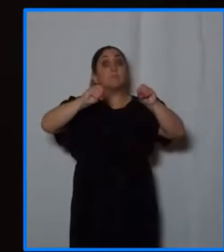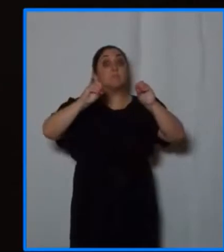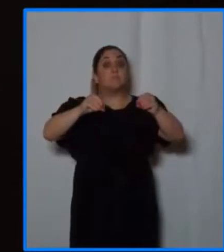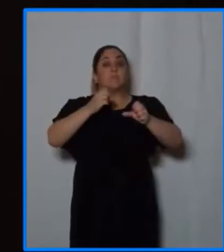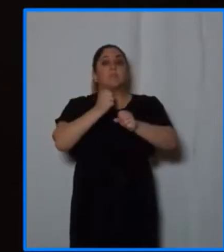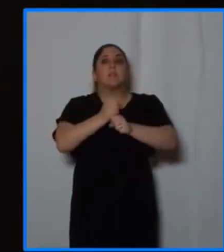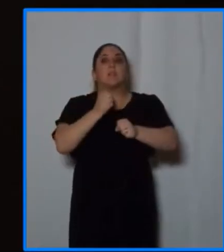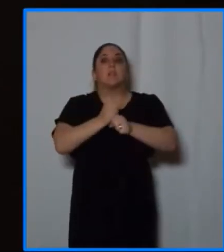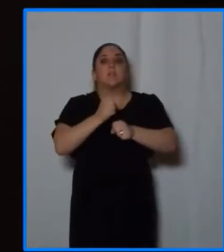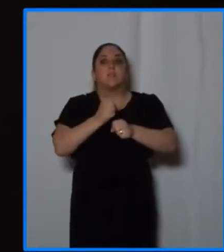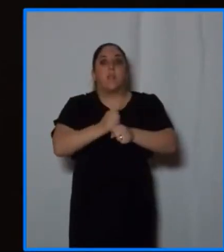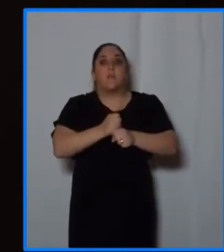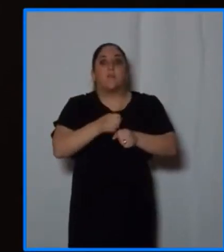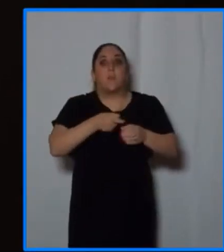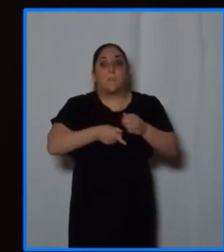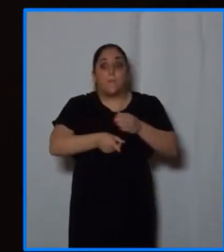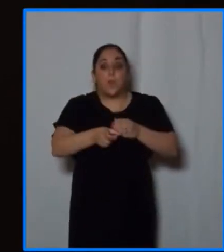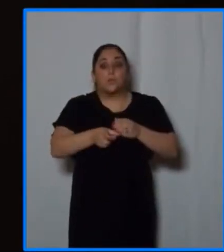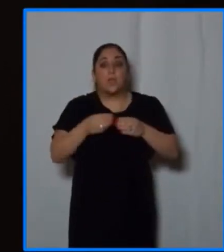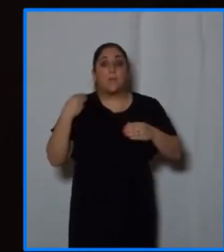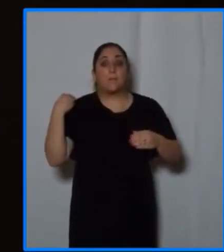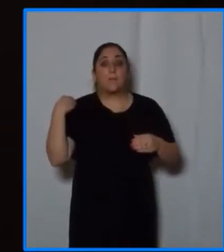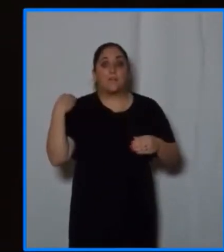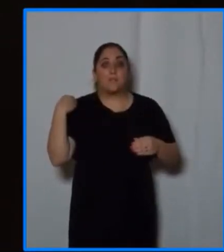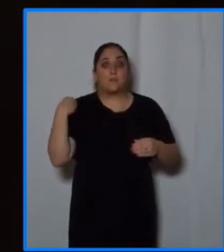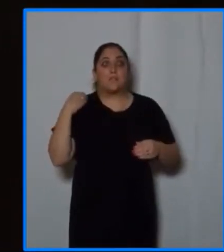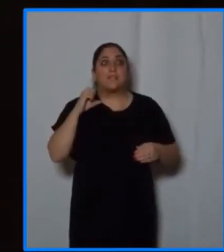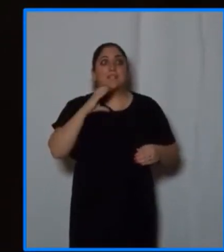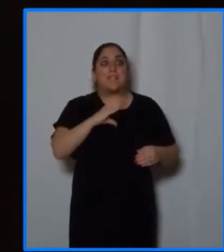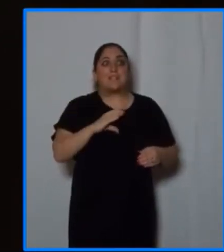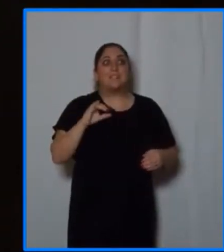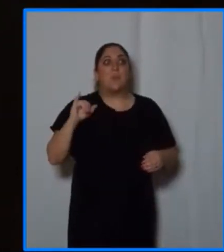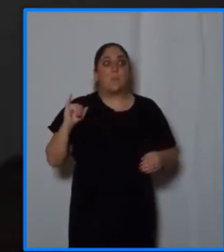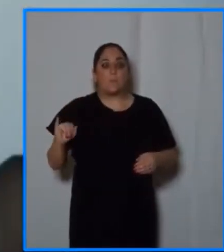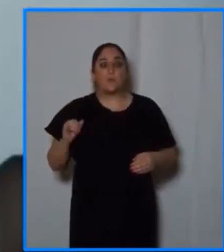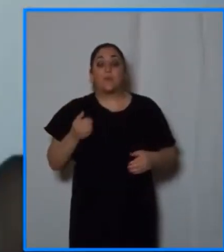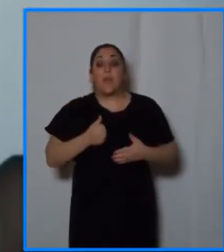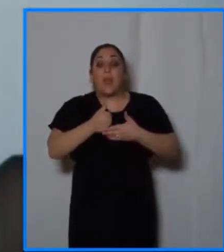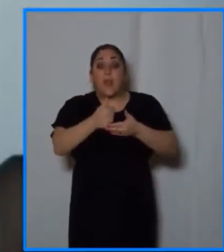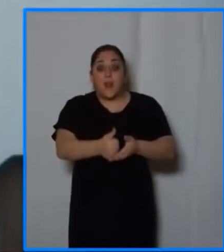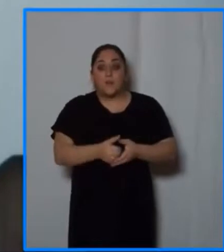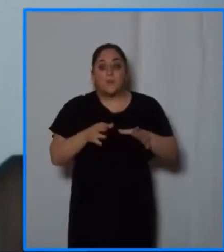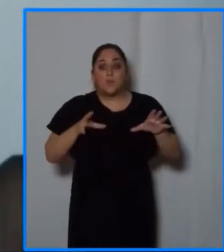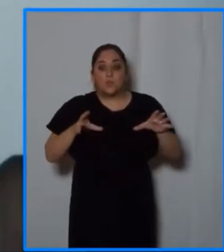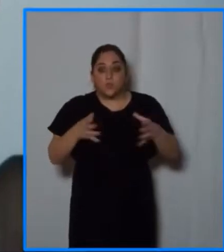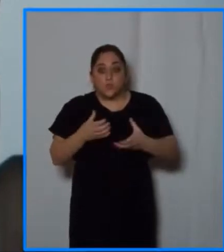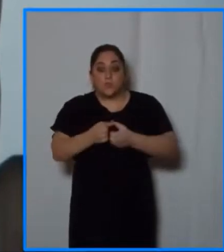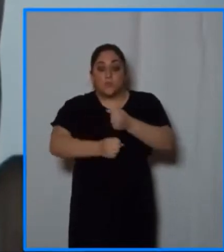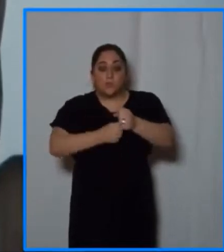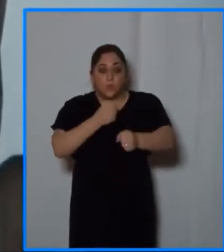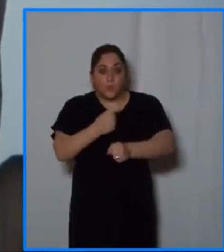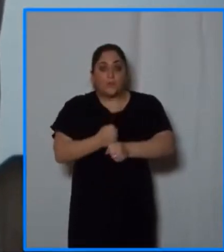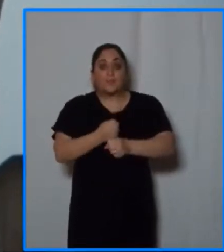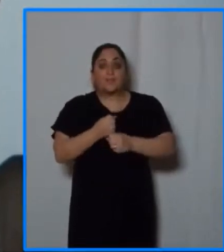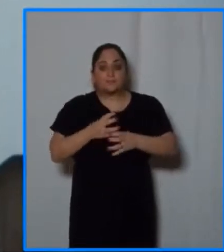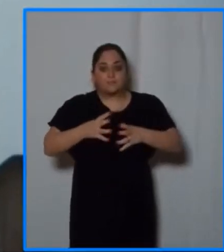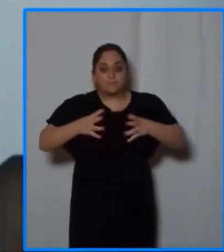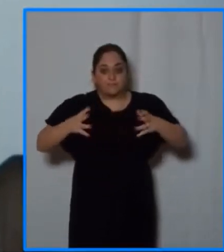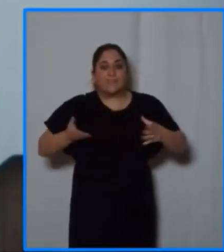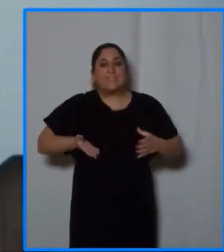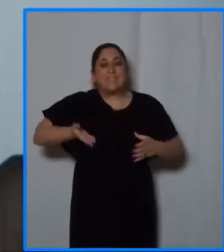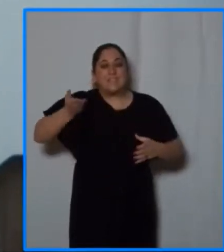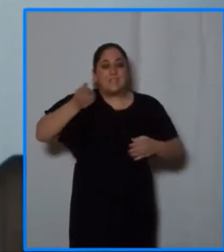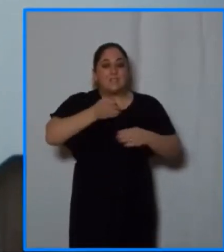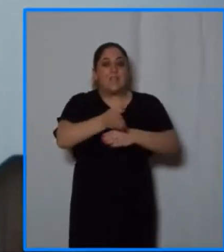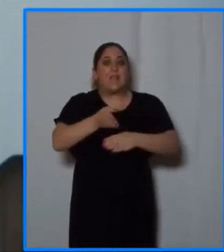works in product management at SiteImprove, helping large public organizations and companies to grow their